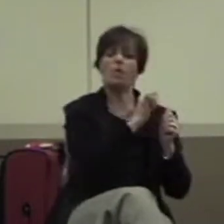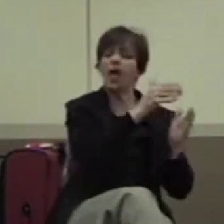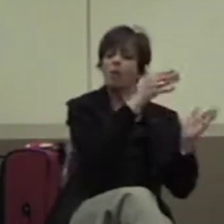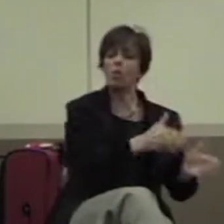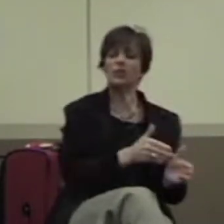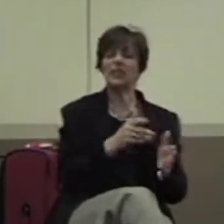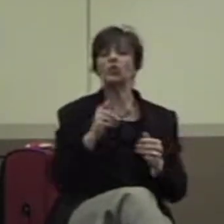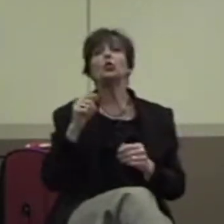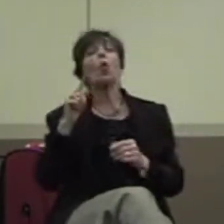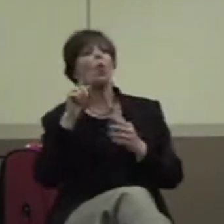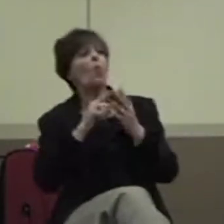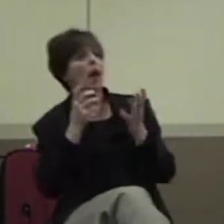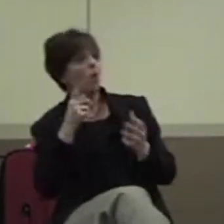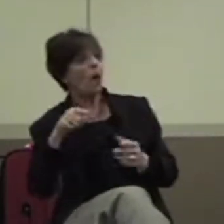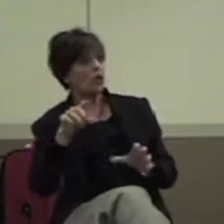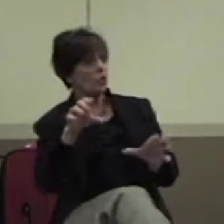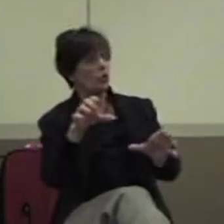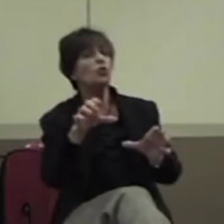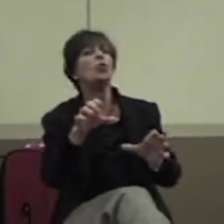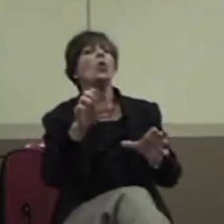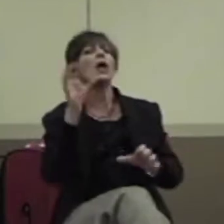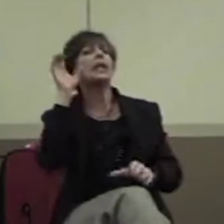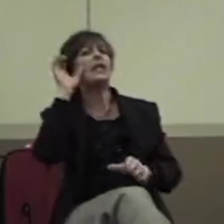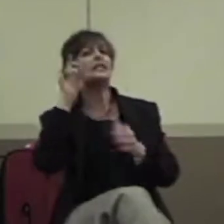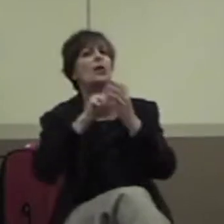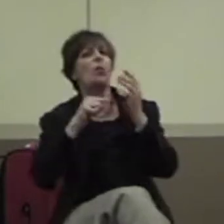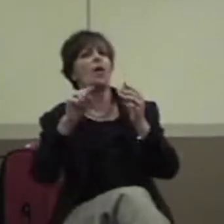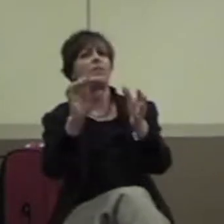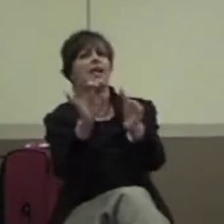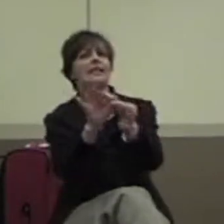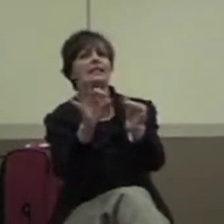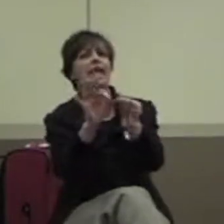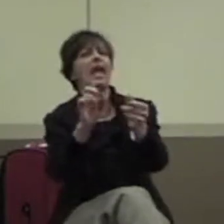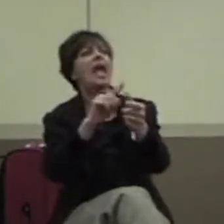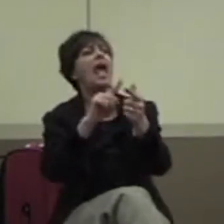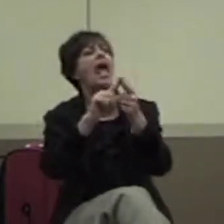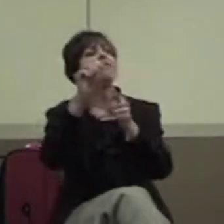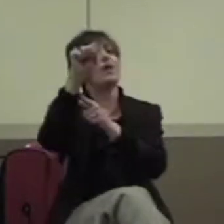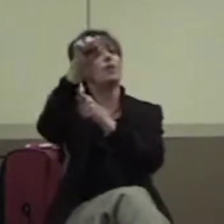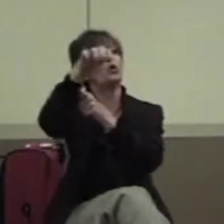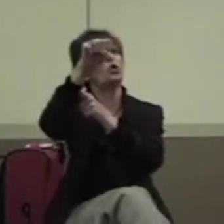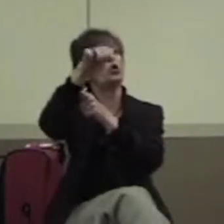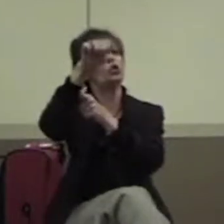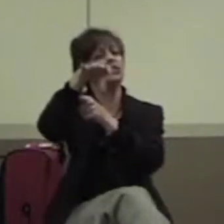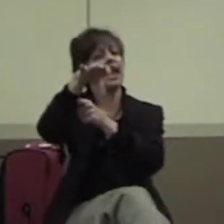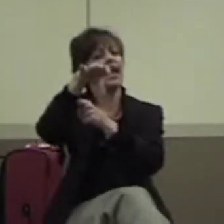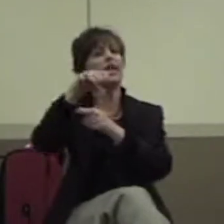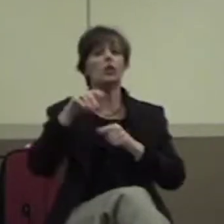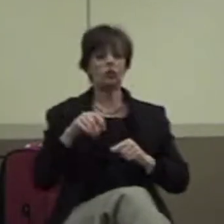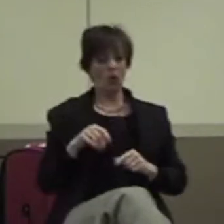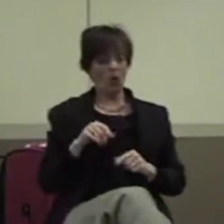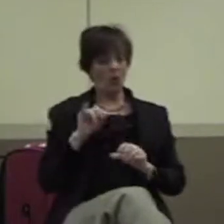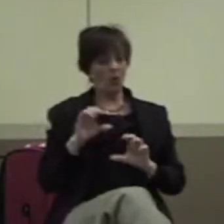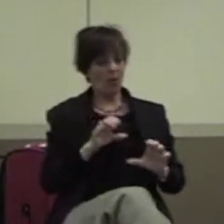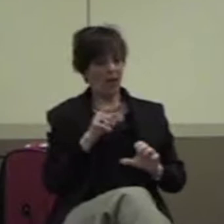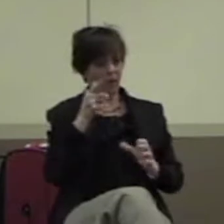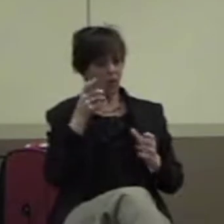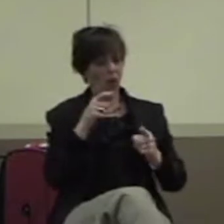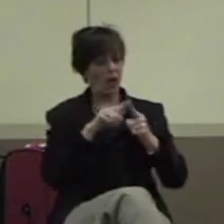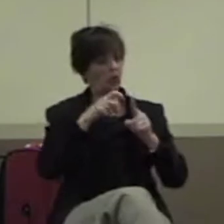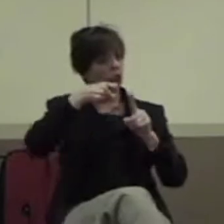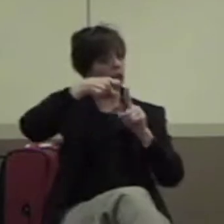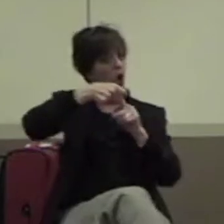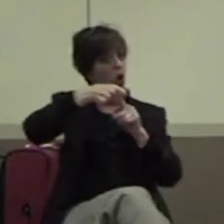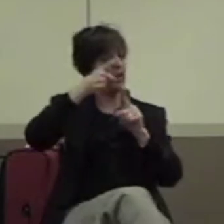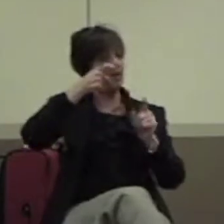with the person. So here's what I want you to do. Listen to what they're saying, and then regurgitate it this way. So the behavior you'd like